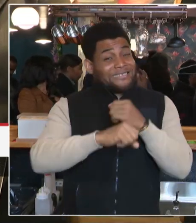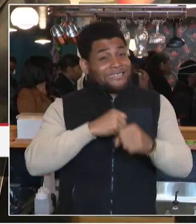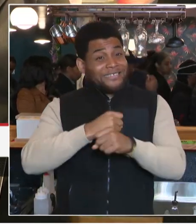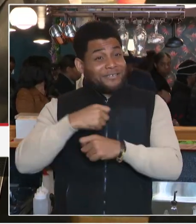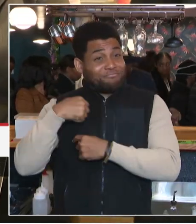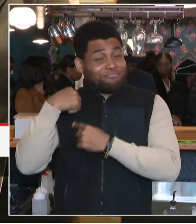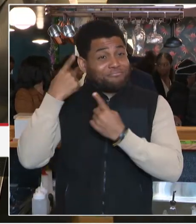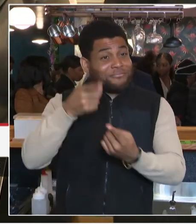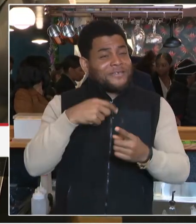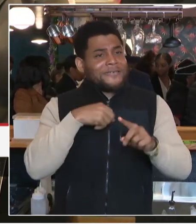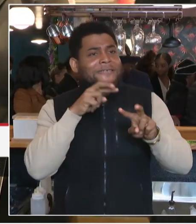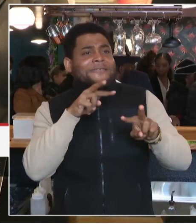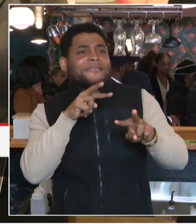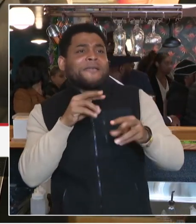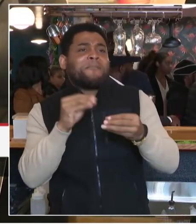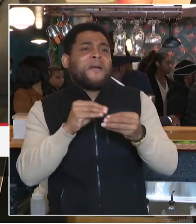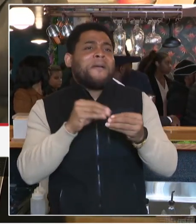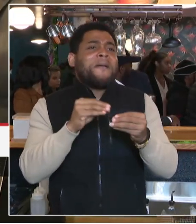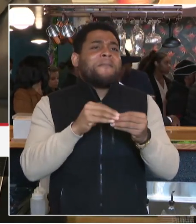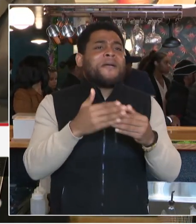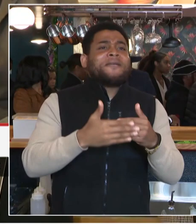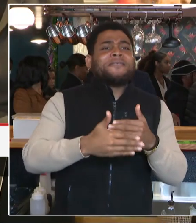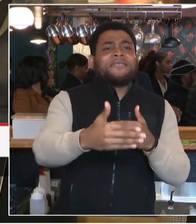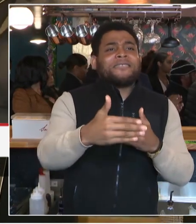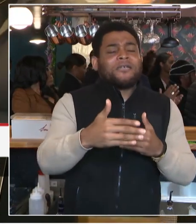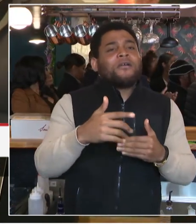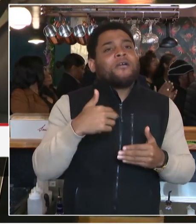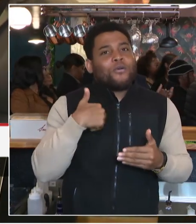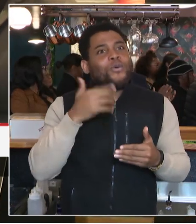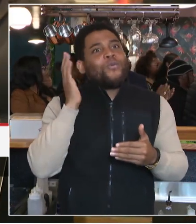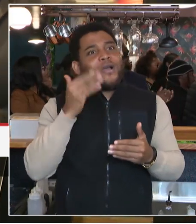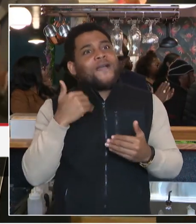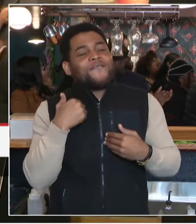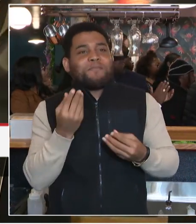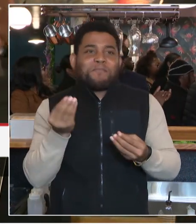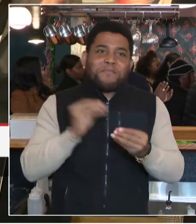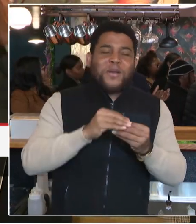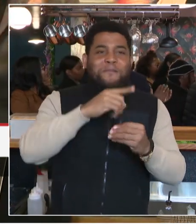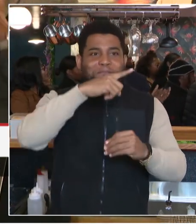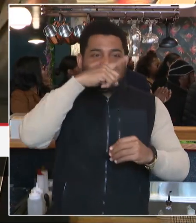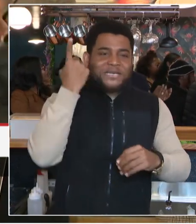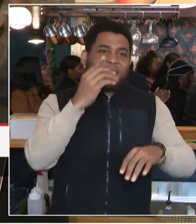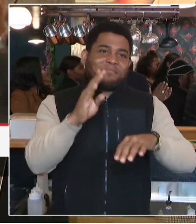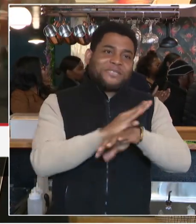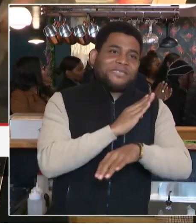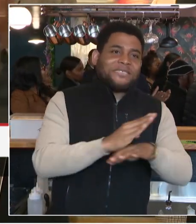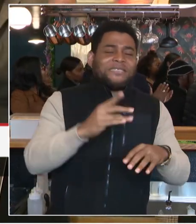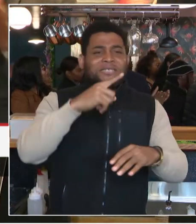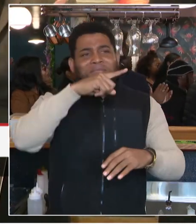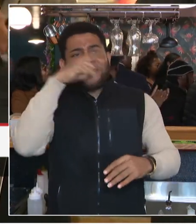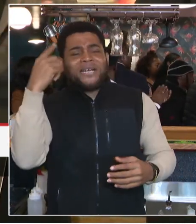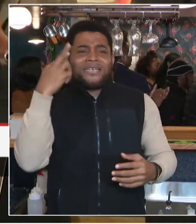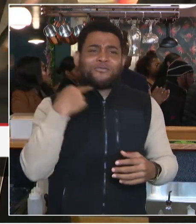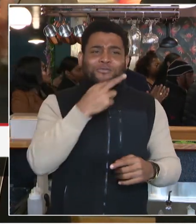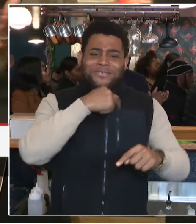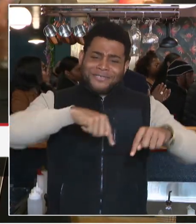to celebrate 6 years later. So let's give it up for DMV Restaurant Week.